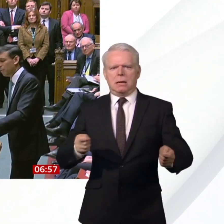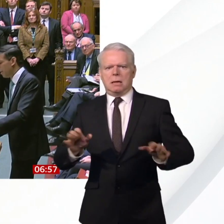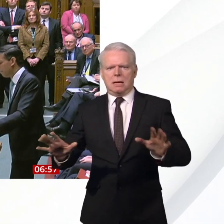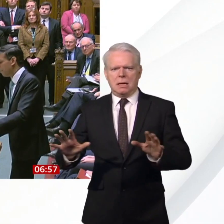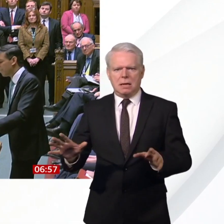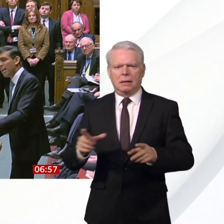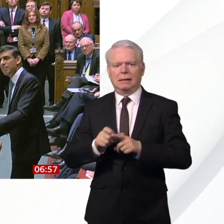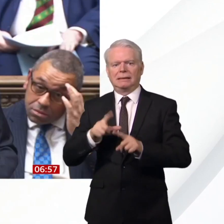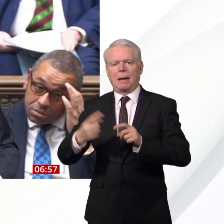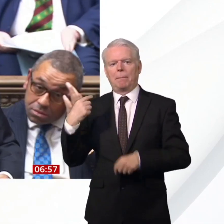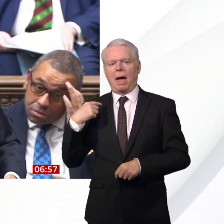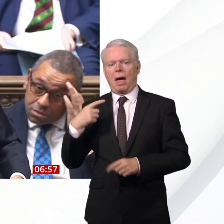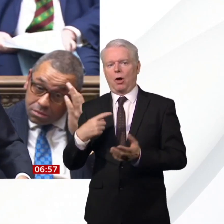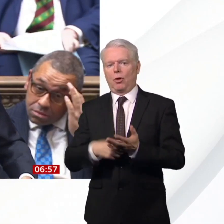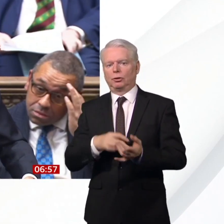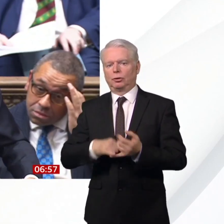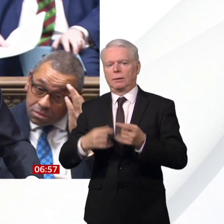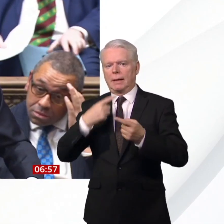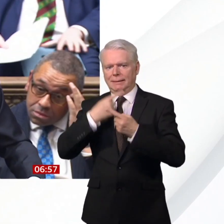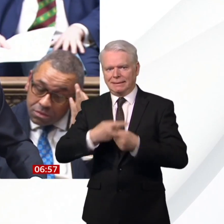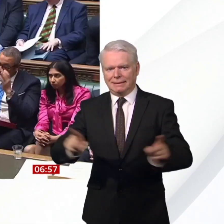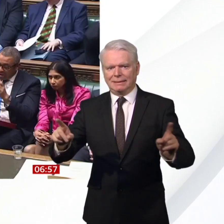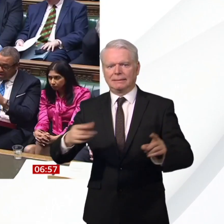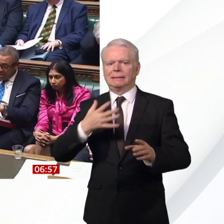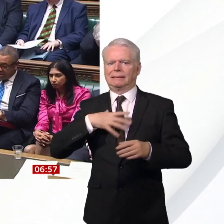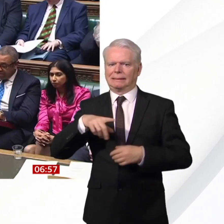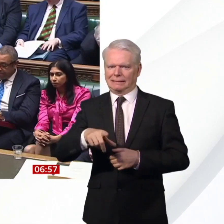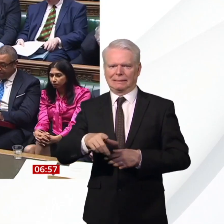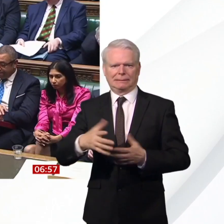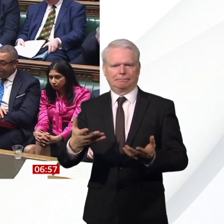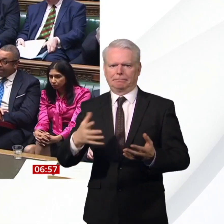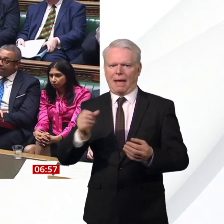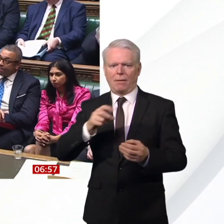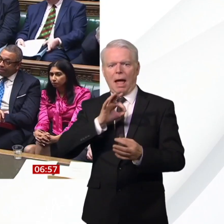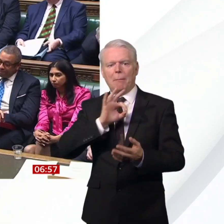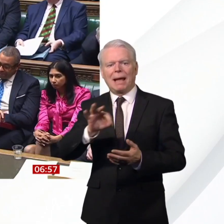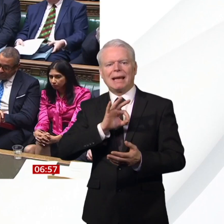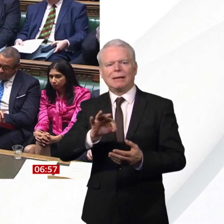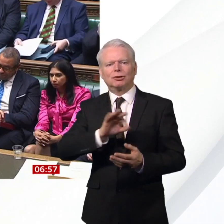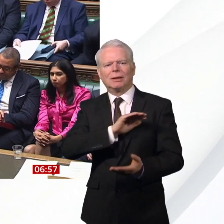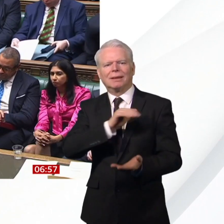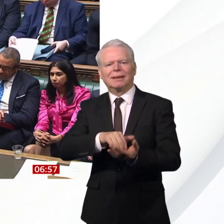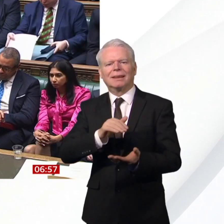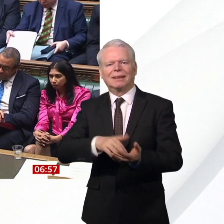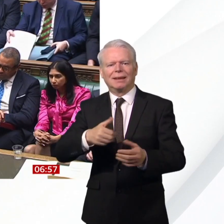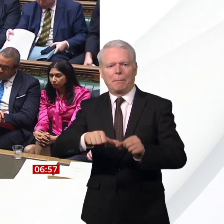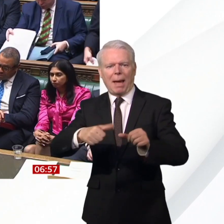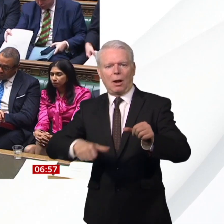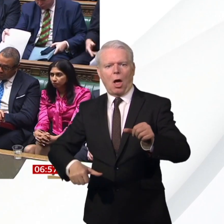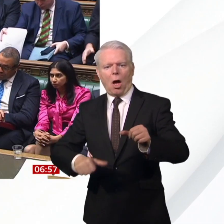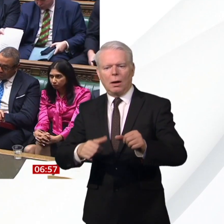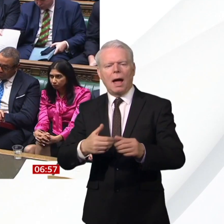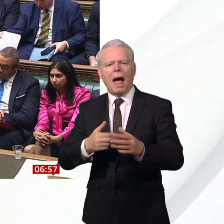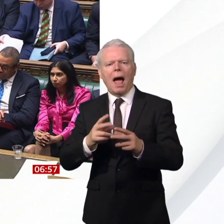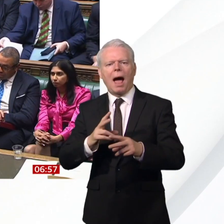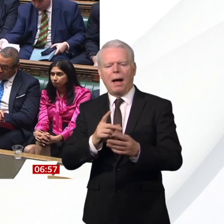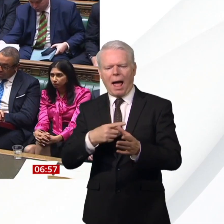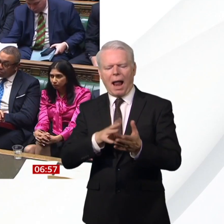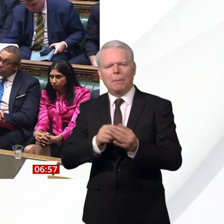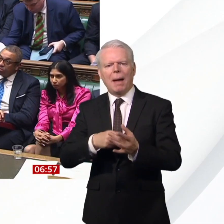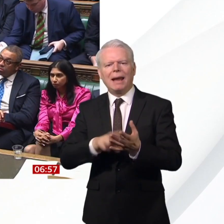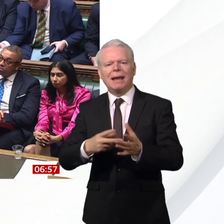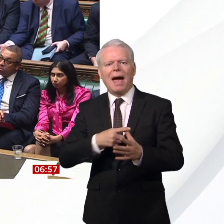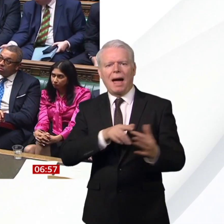clear the backlog of applications and target arrivals from Albania. We cannot persist with a system that was designed for a different